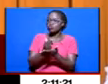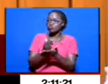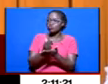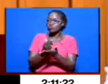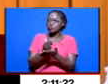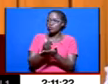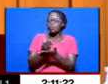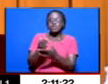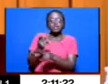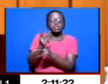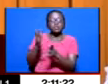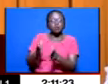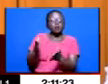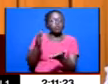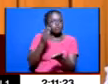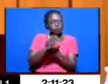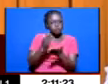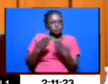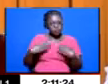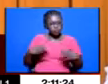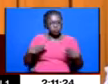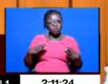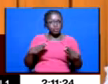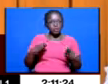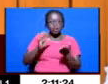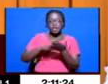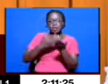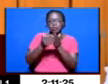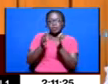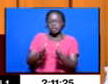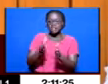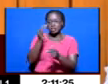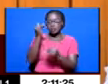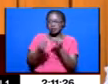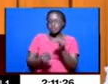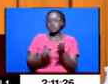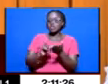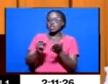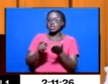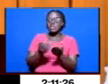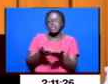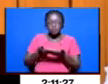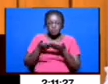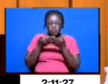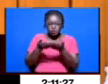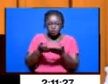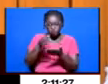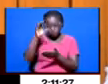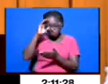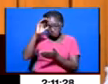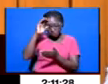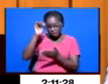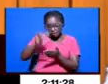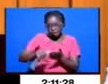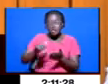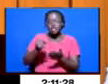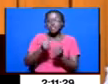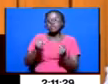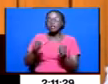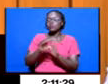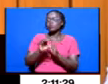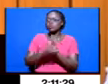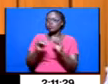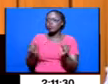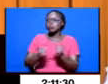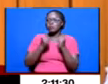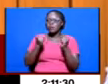of validity, the people. The applicants in their final written submissions did concede that constitutional power cannot